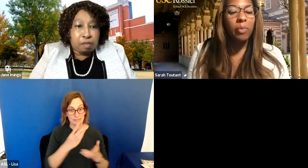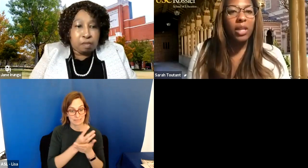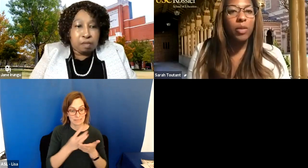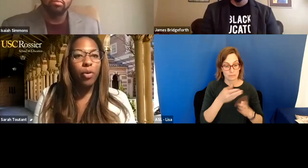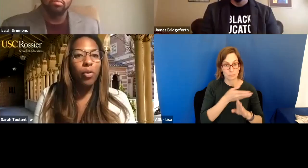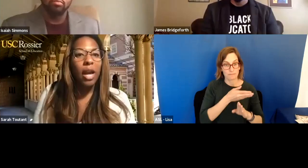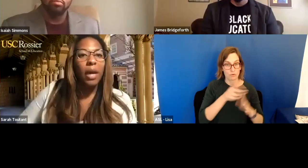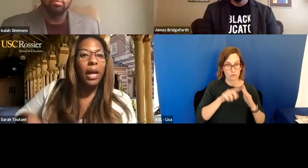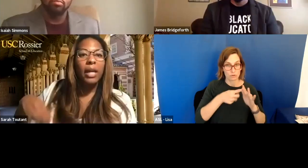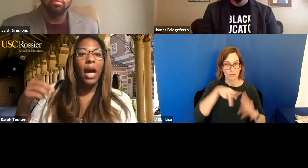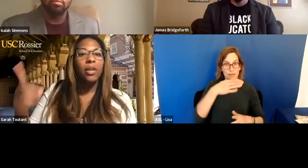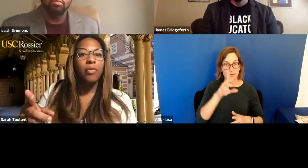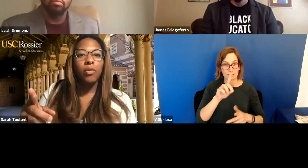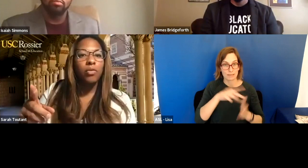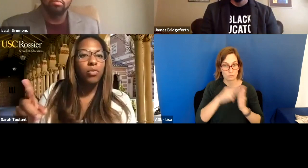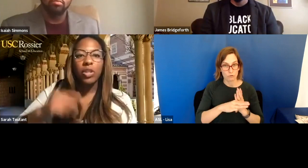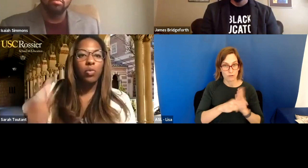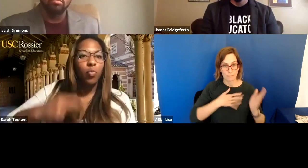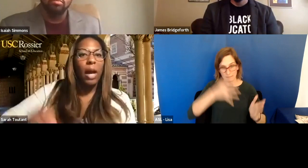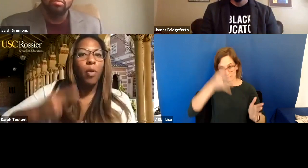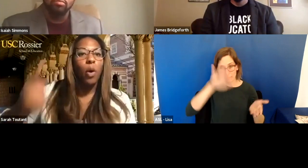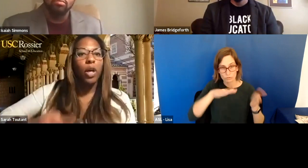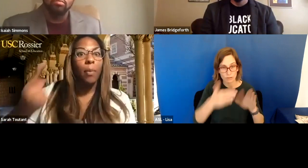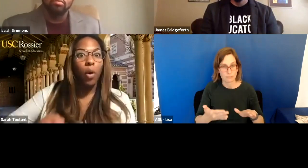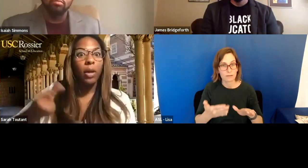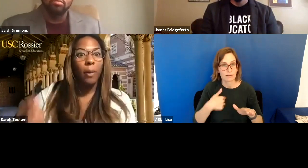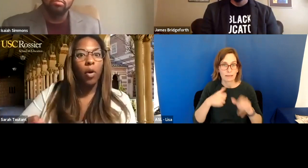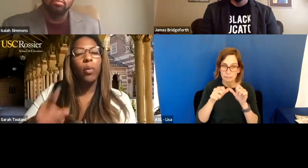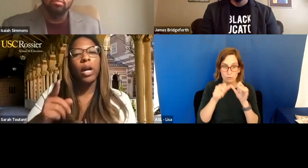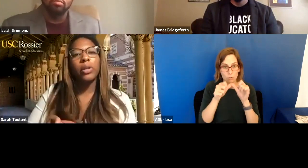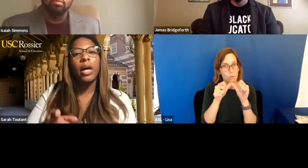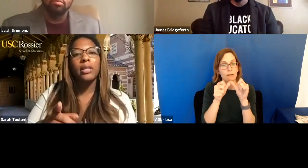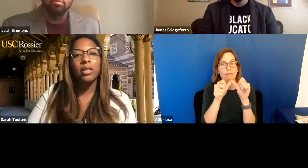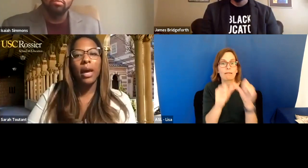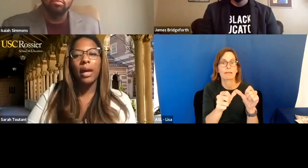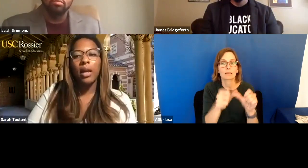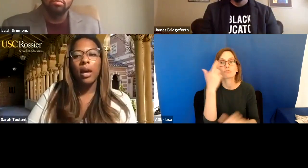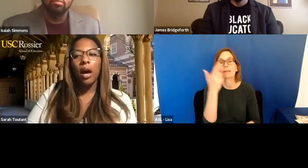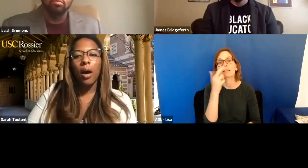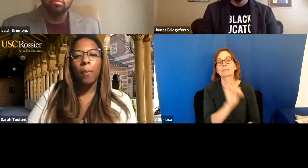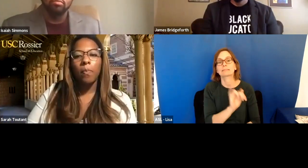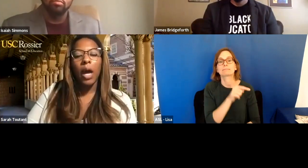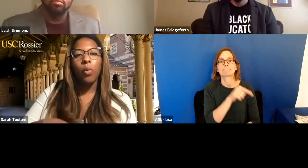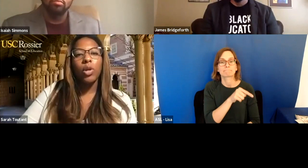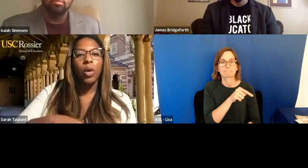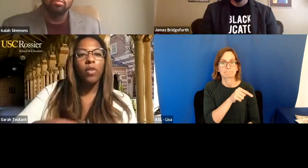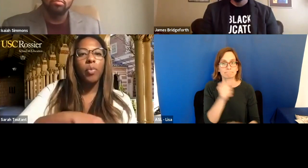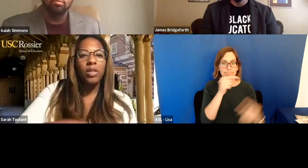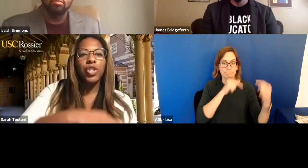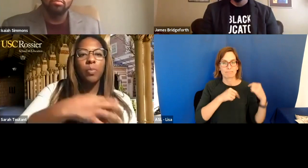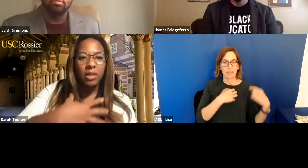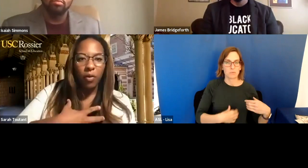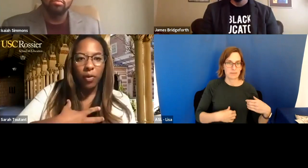started my PhD program, and I kind of just kept going and kept going and kept going. And what I realized is that I wish I